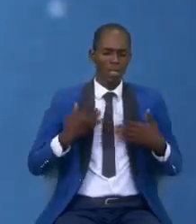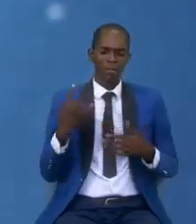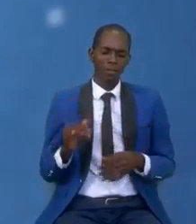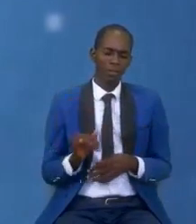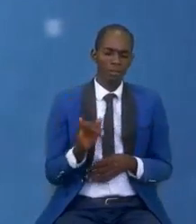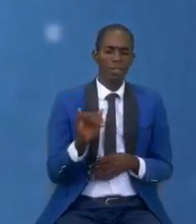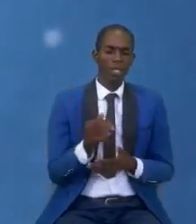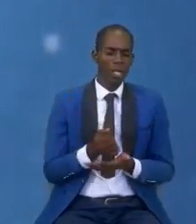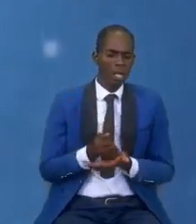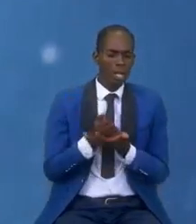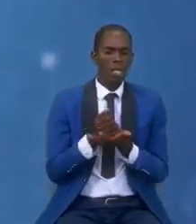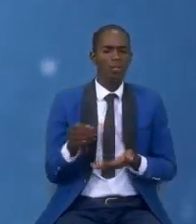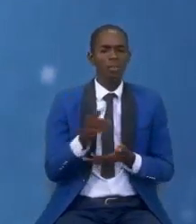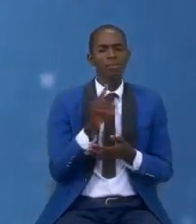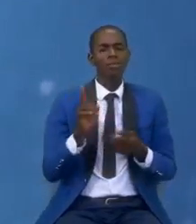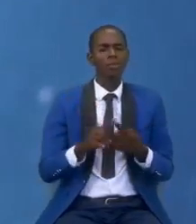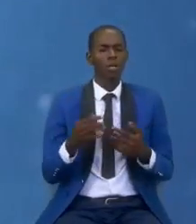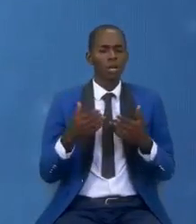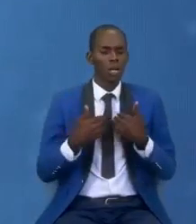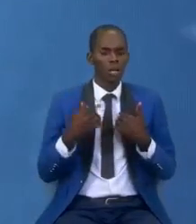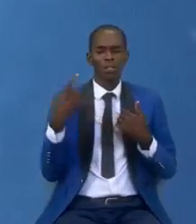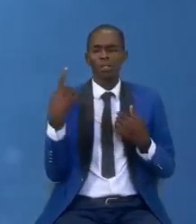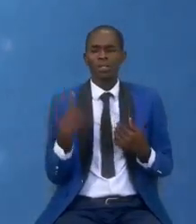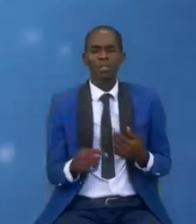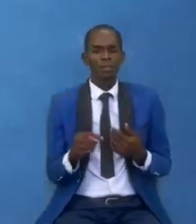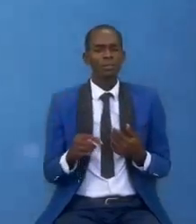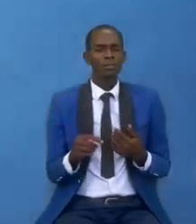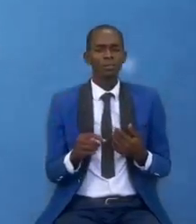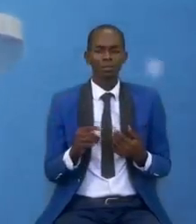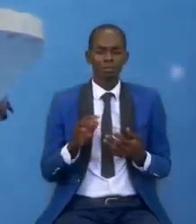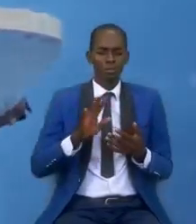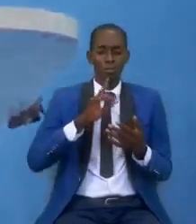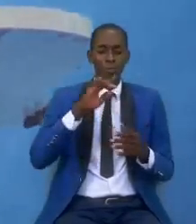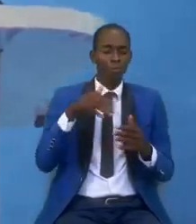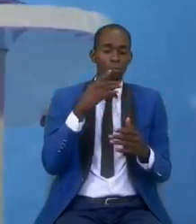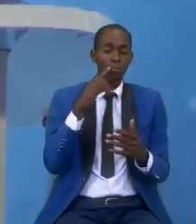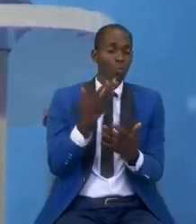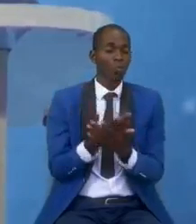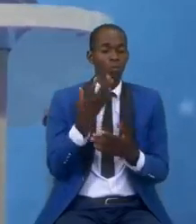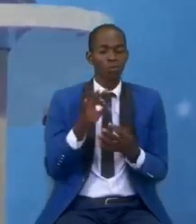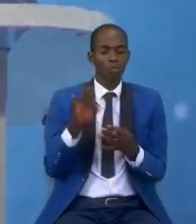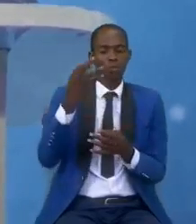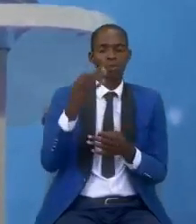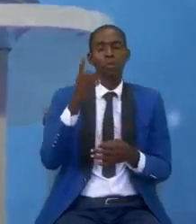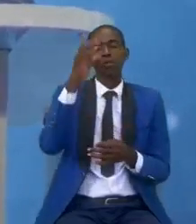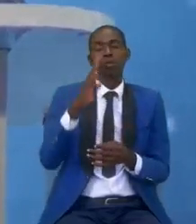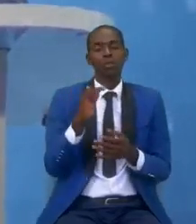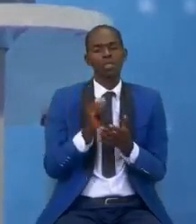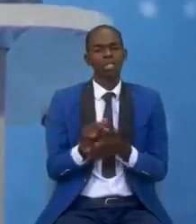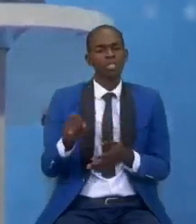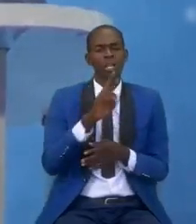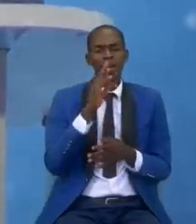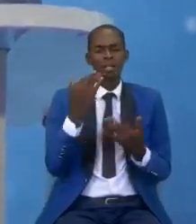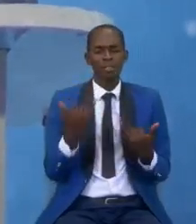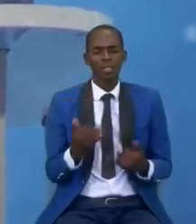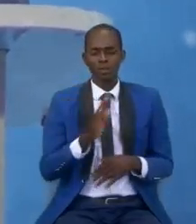of God. They are now children of God. And keep them and hold them, uphold them by your mighty hand, so